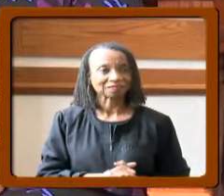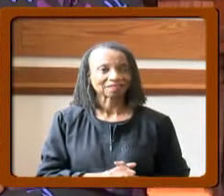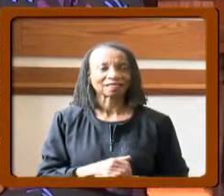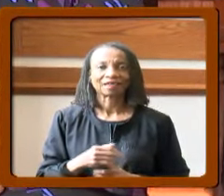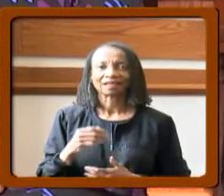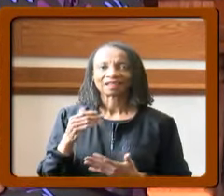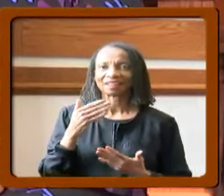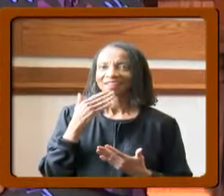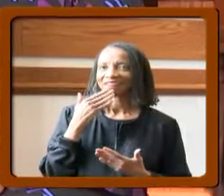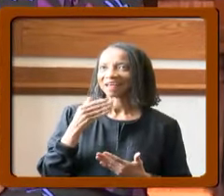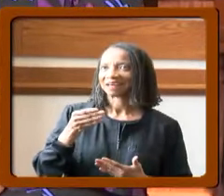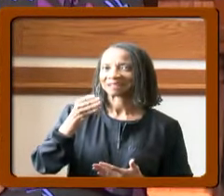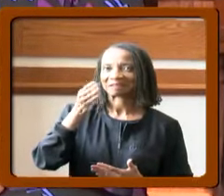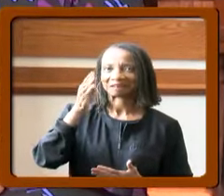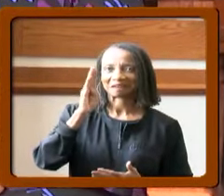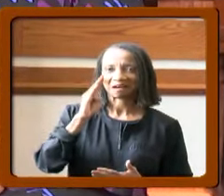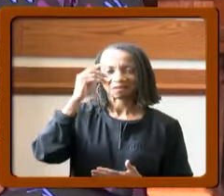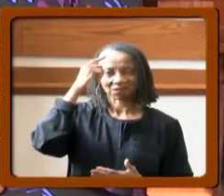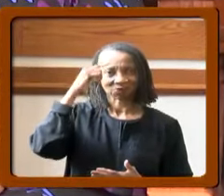Thank God for John,